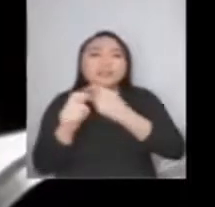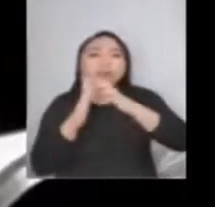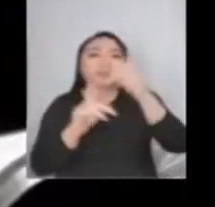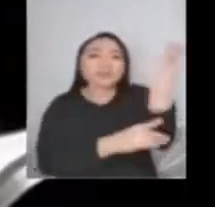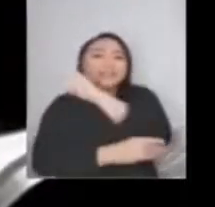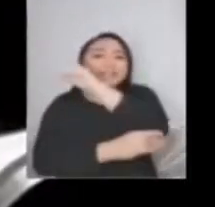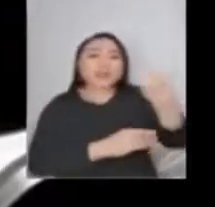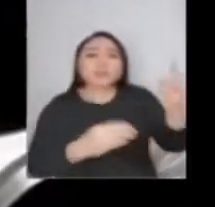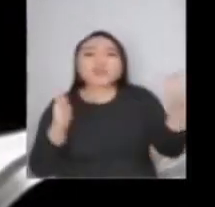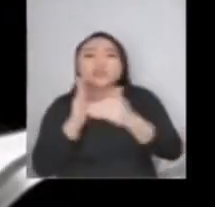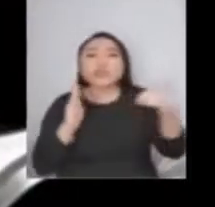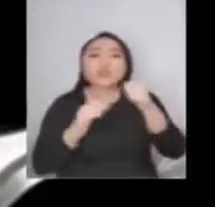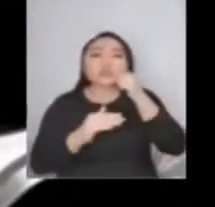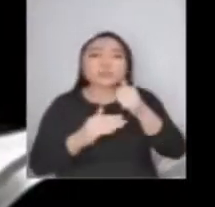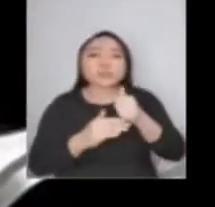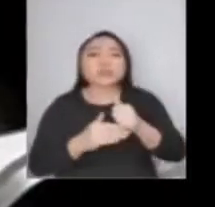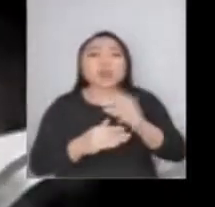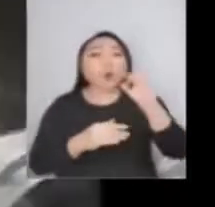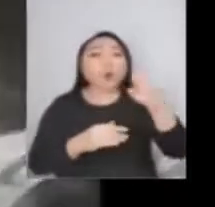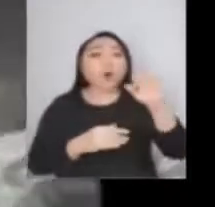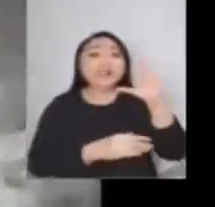ng lipunan sa'yo?